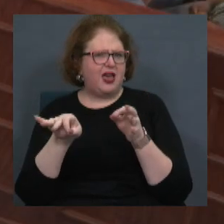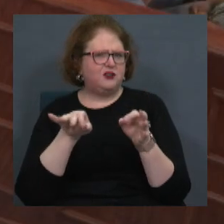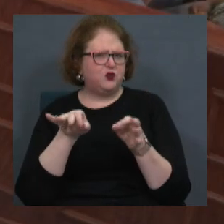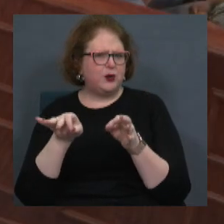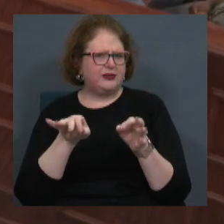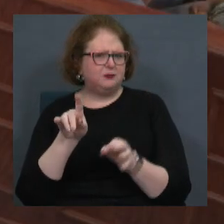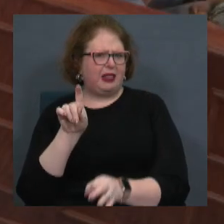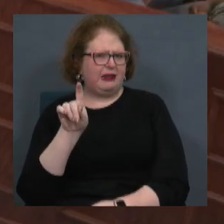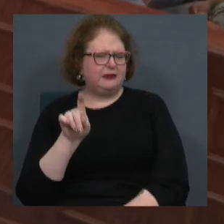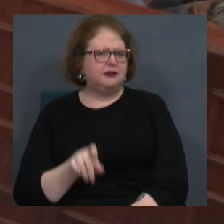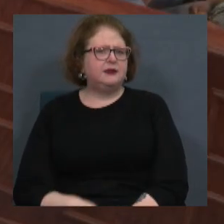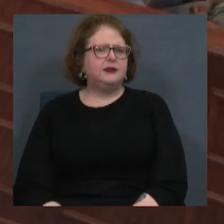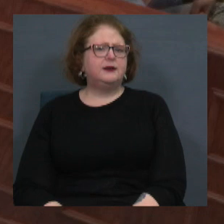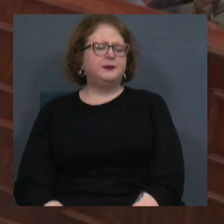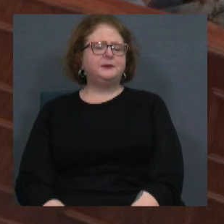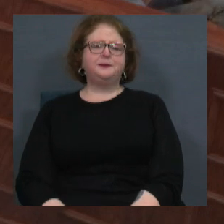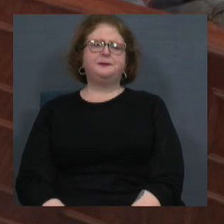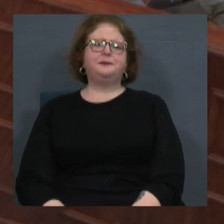slide.